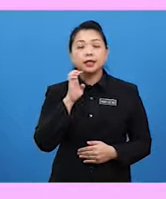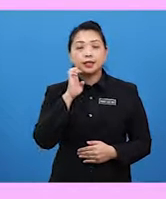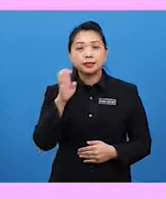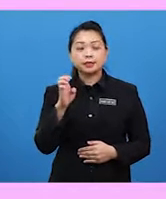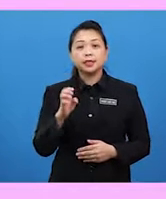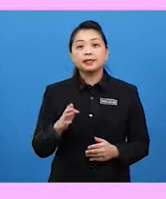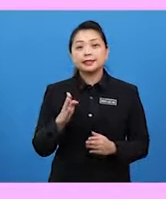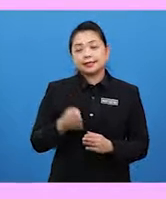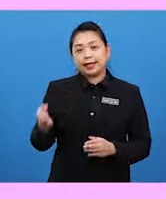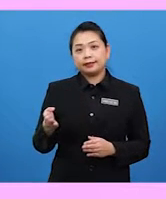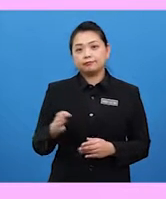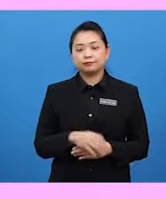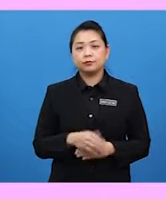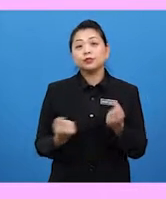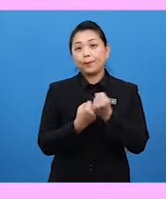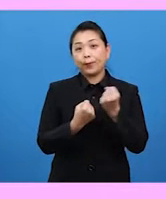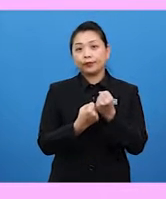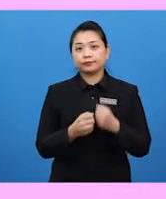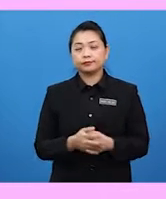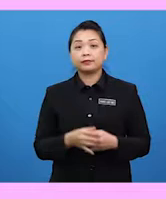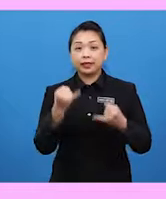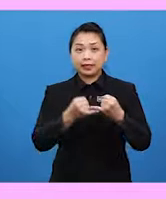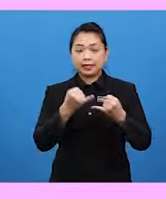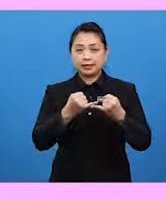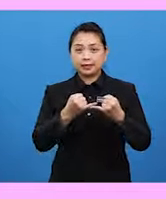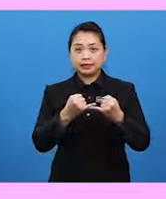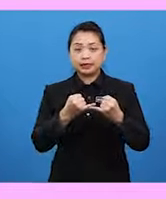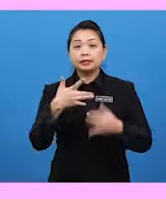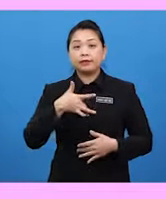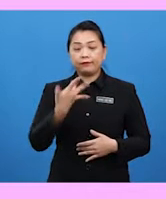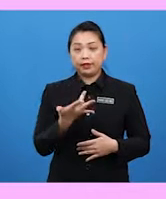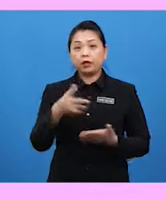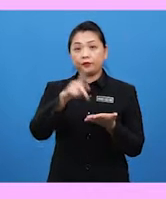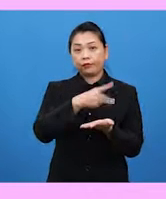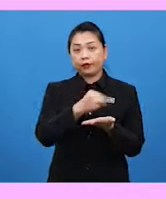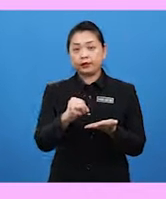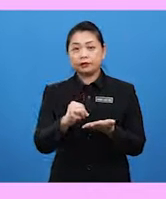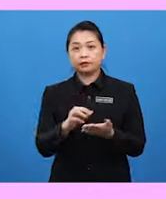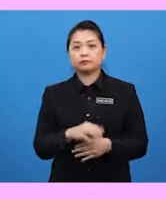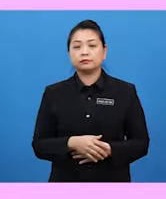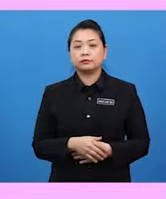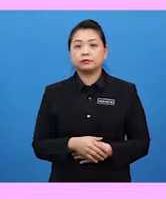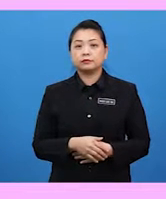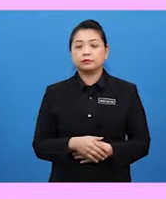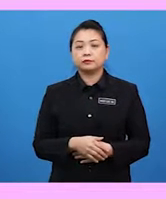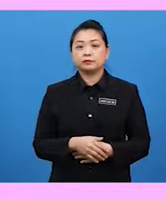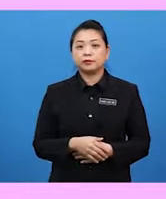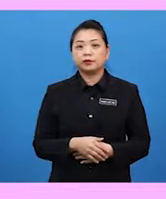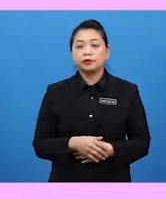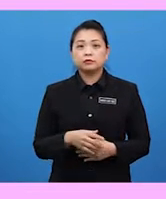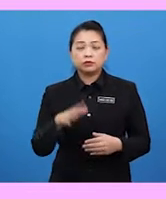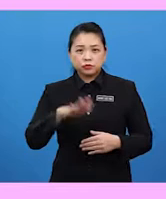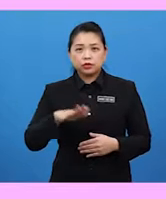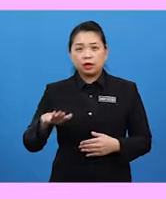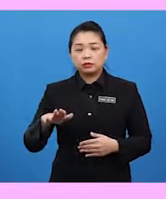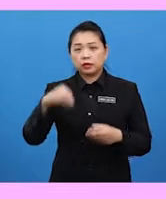and guidance. Lastly, the theme of this poem is having an ulterior motive. The child